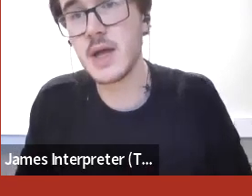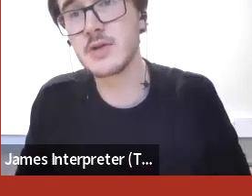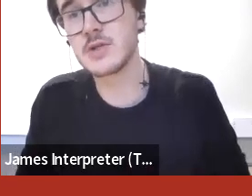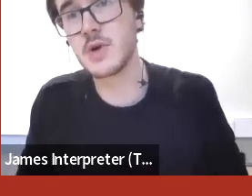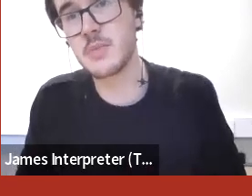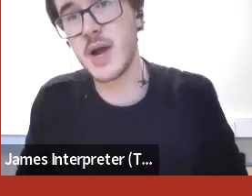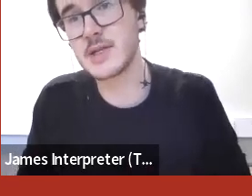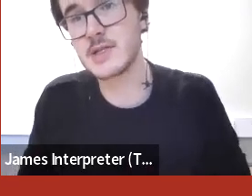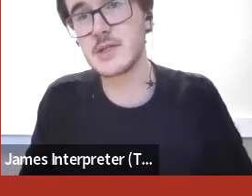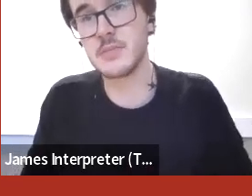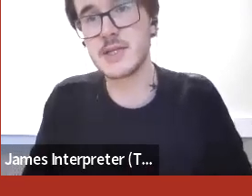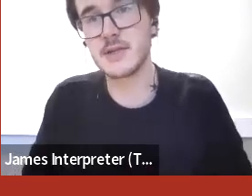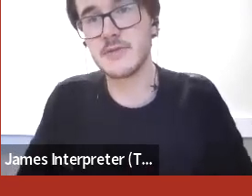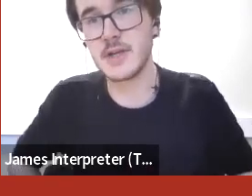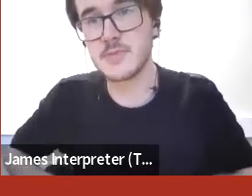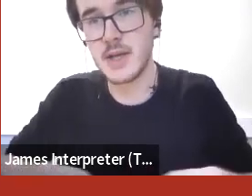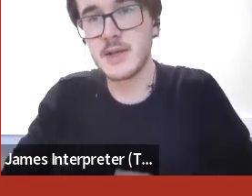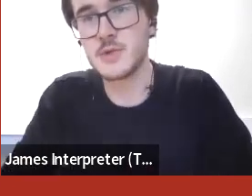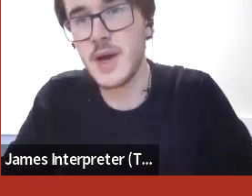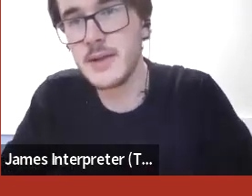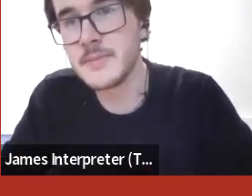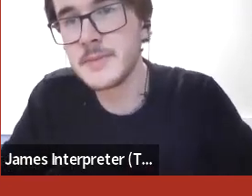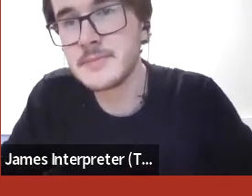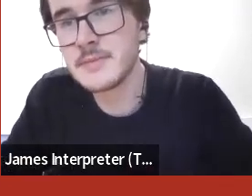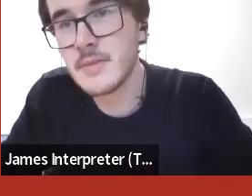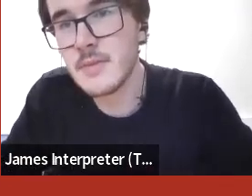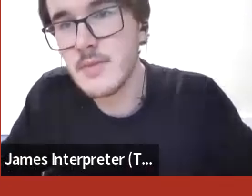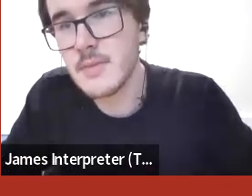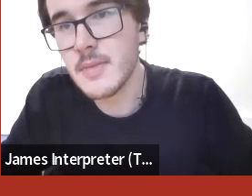So, and also we've got to practice some BSL fingerspelling as well.